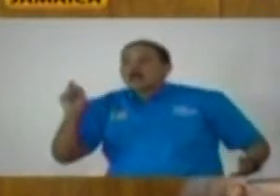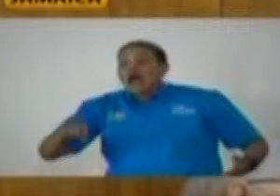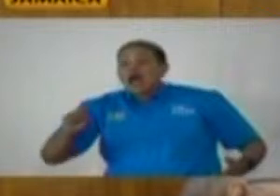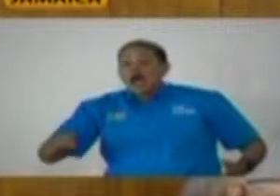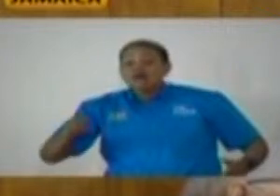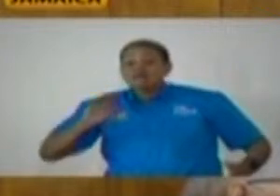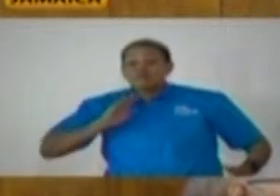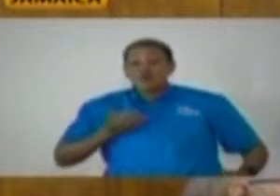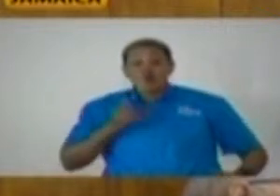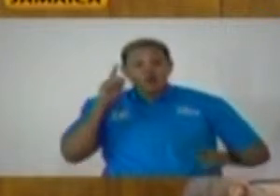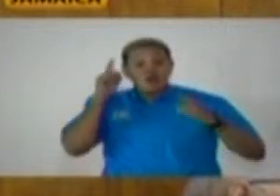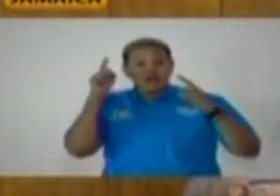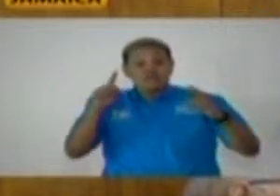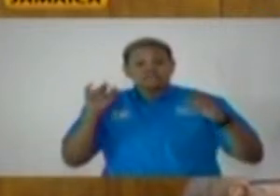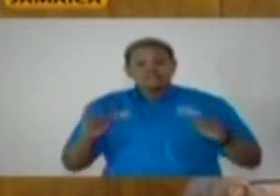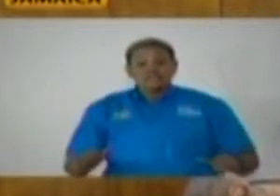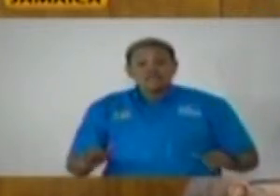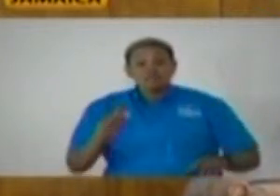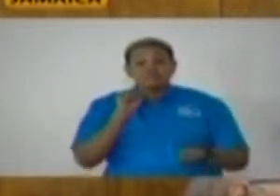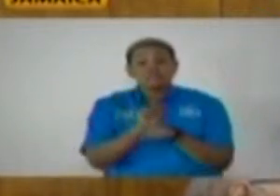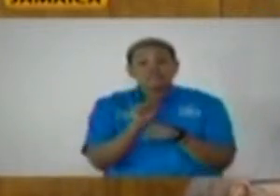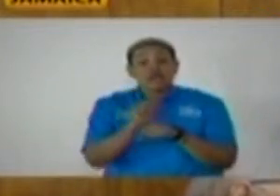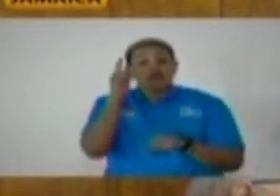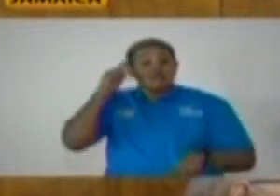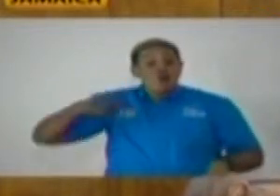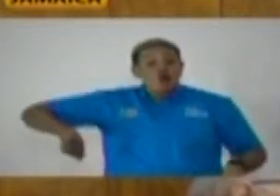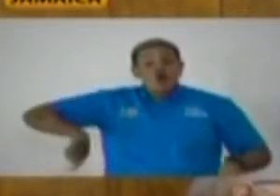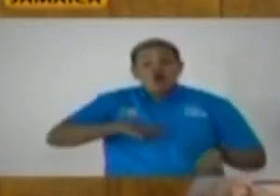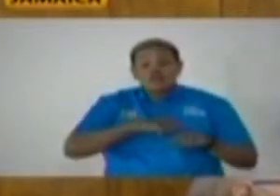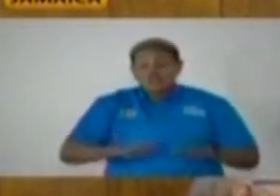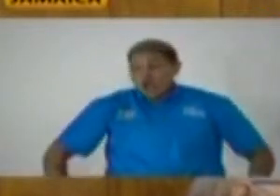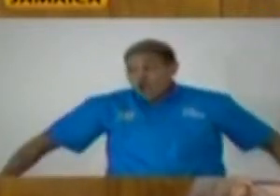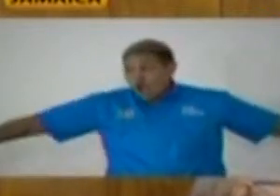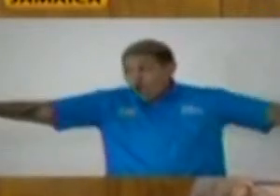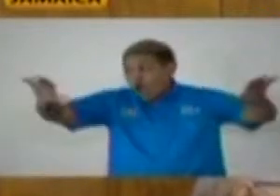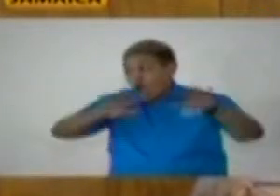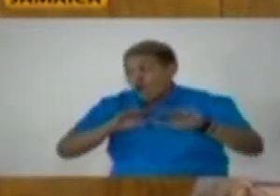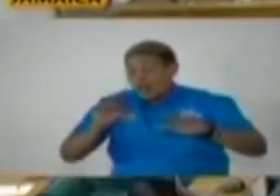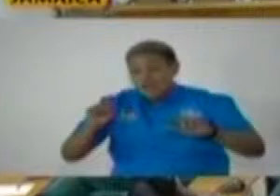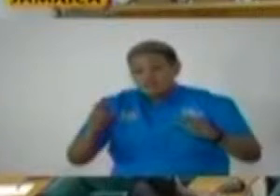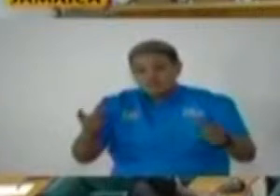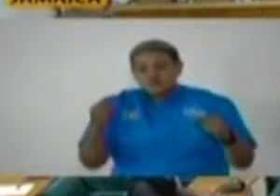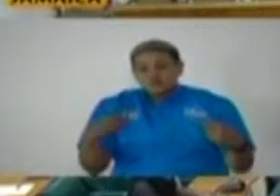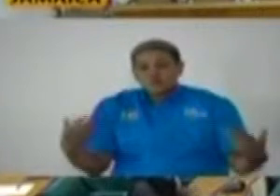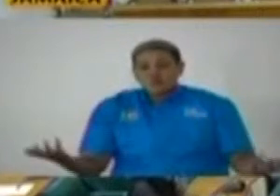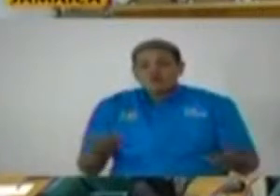our destiny. The task for us, for all of us,